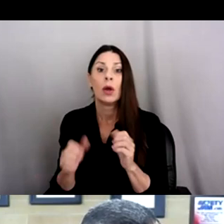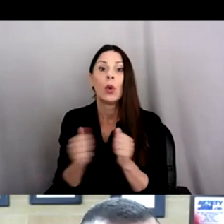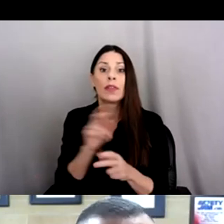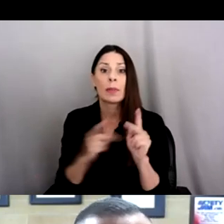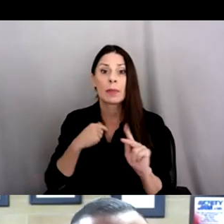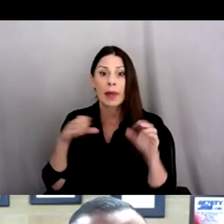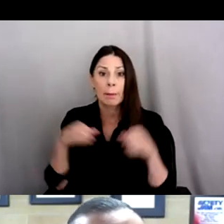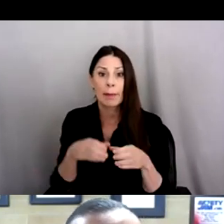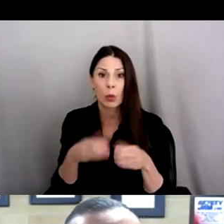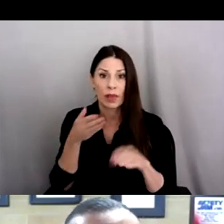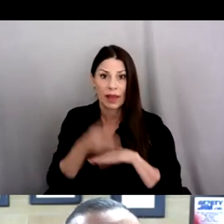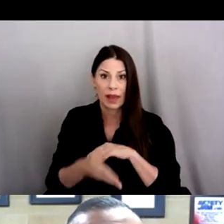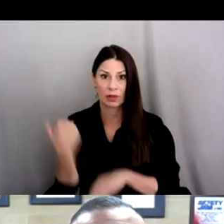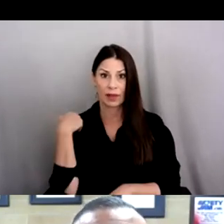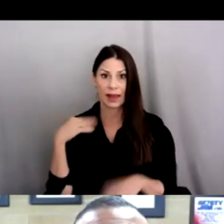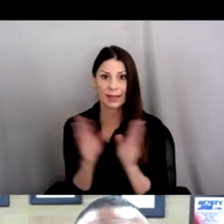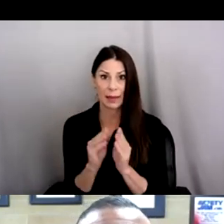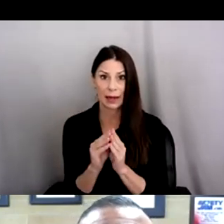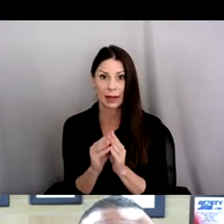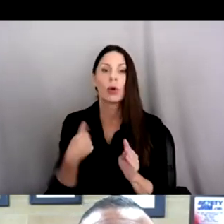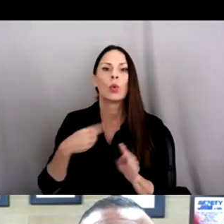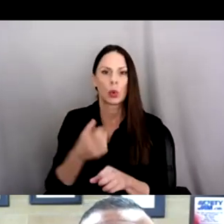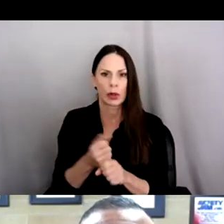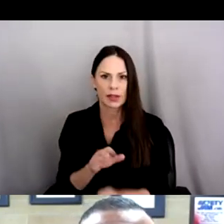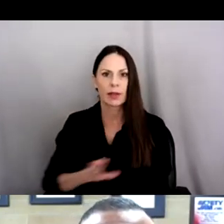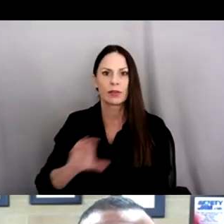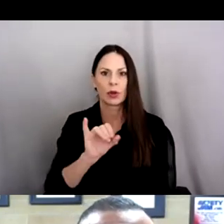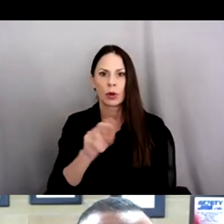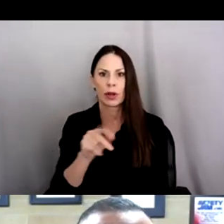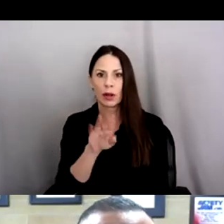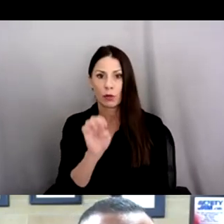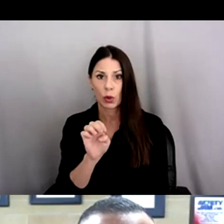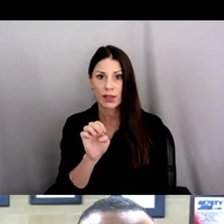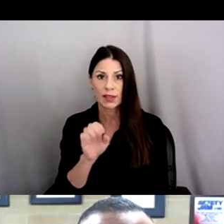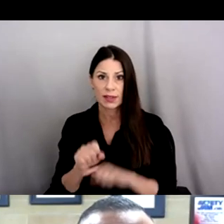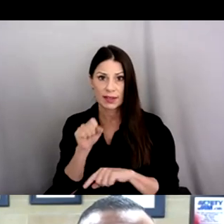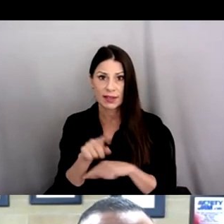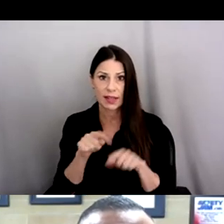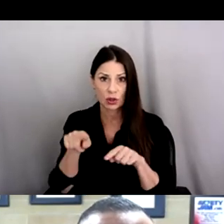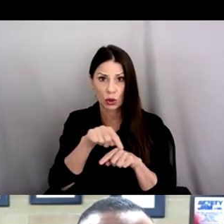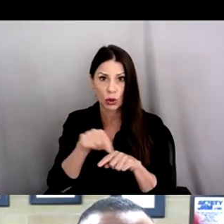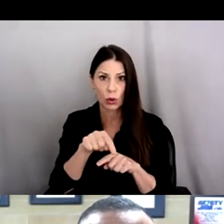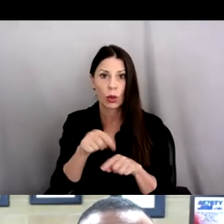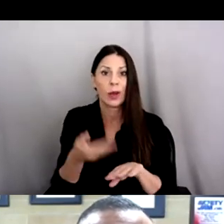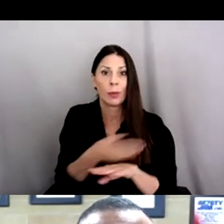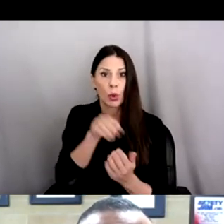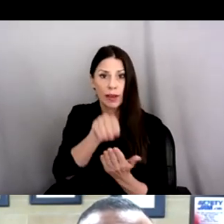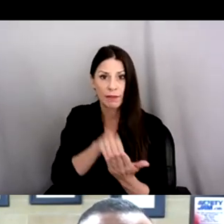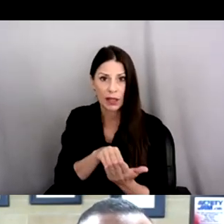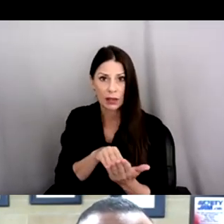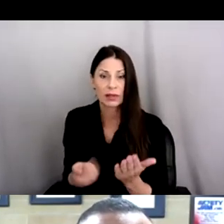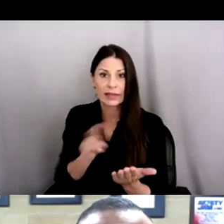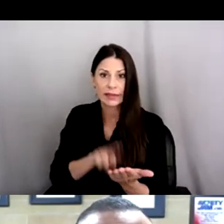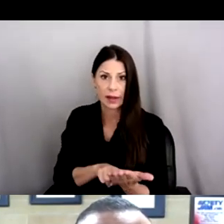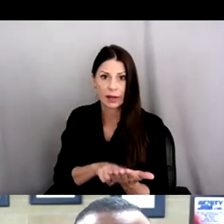last meeting, we got your invoices to you pre-filled and signed. If that didn't happen, please let me